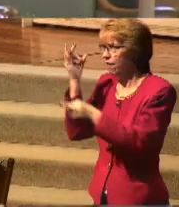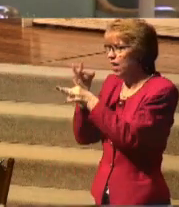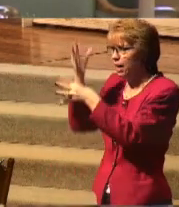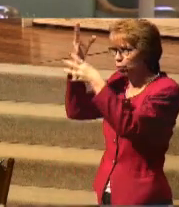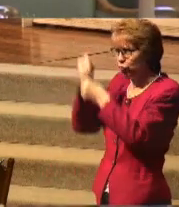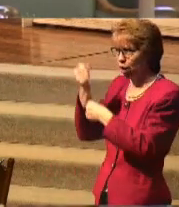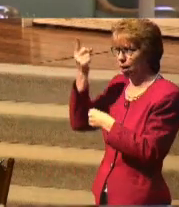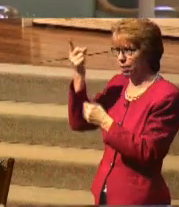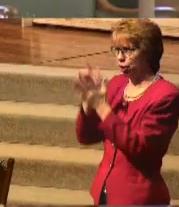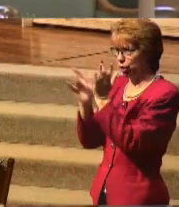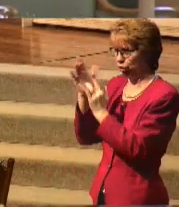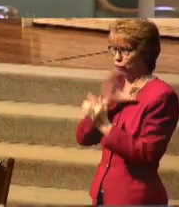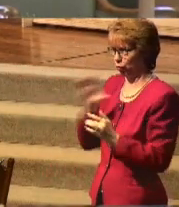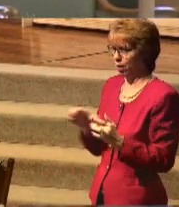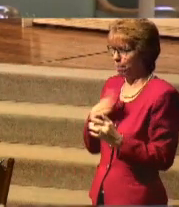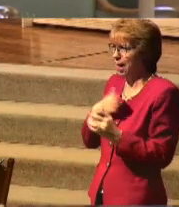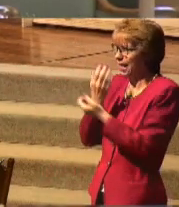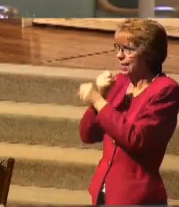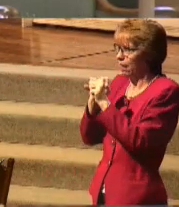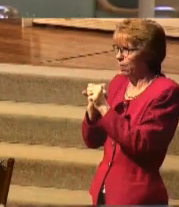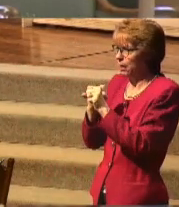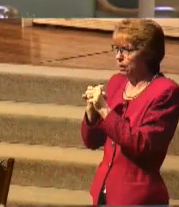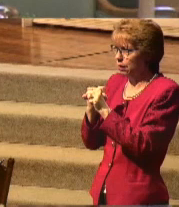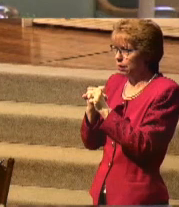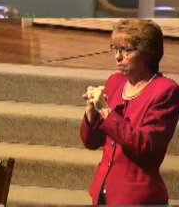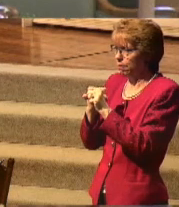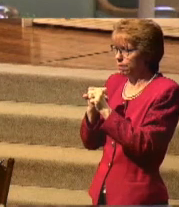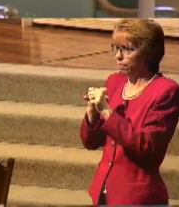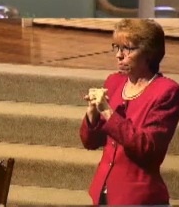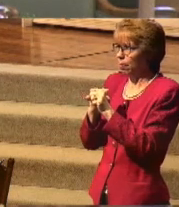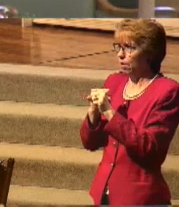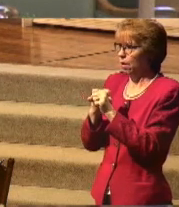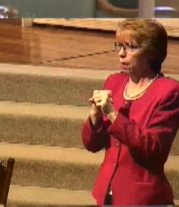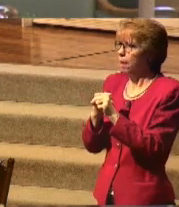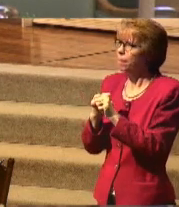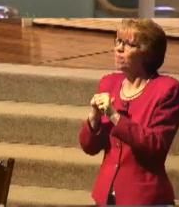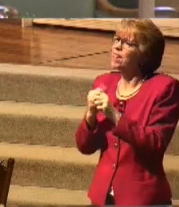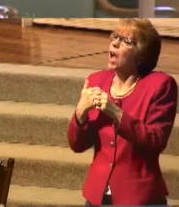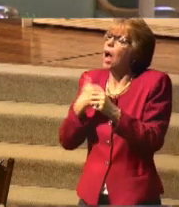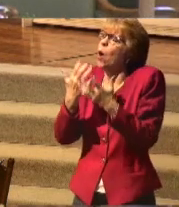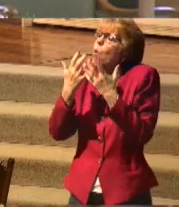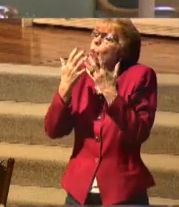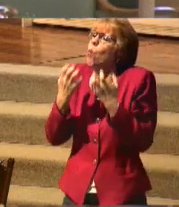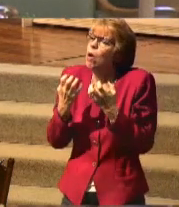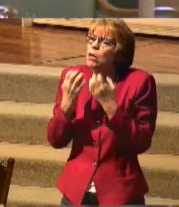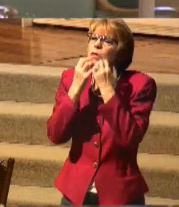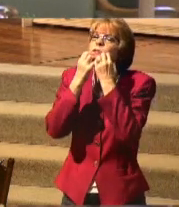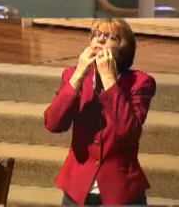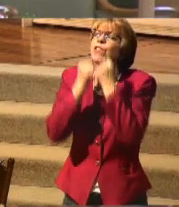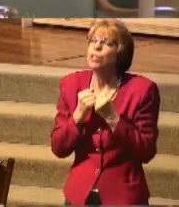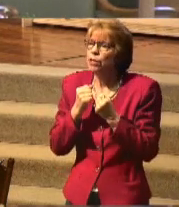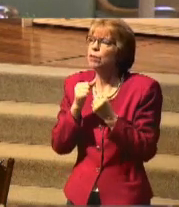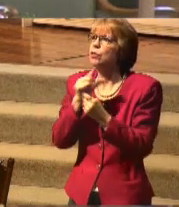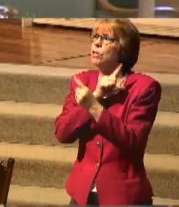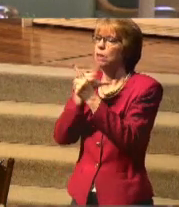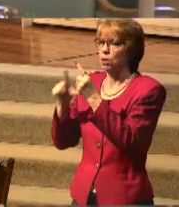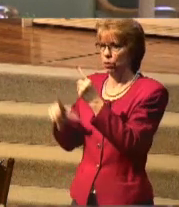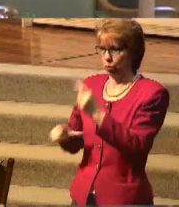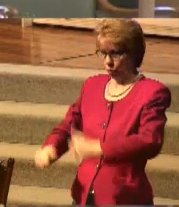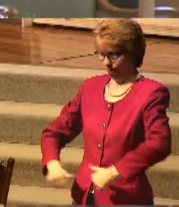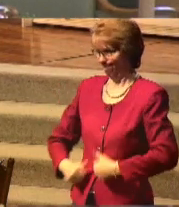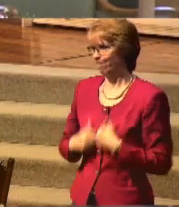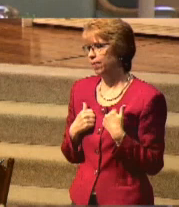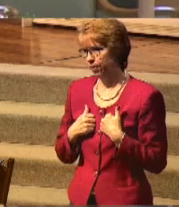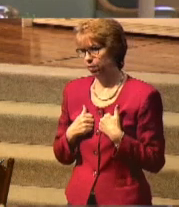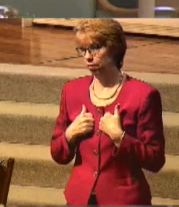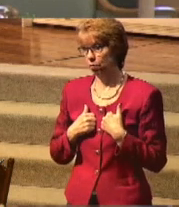for my salvation, but I want to cherish the living Lord. I'm going to stand before him